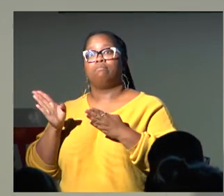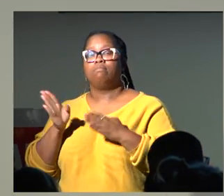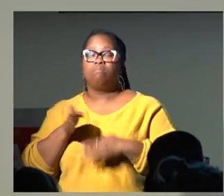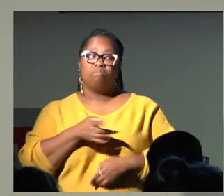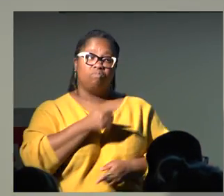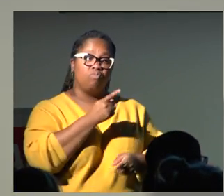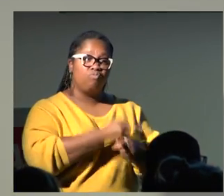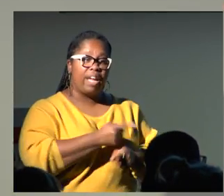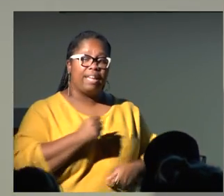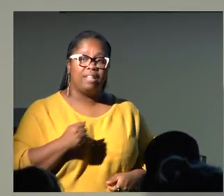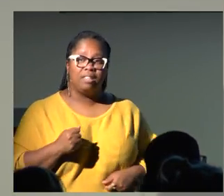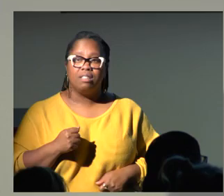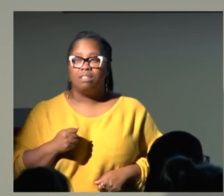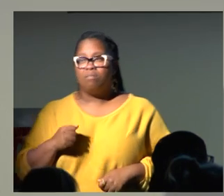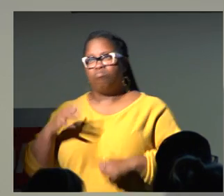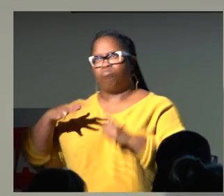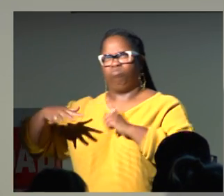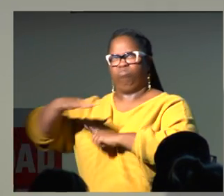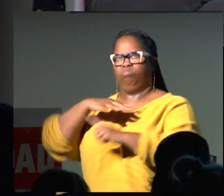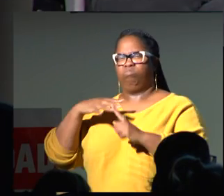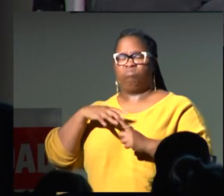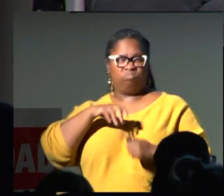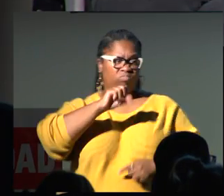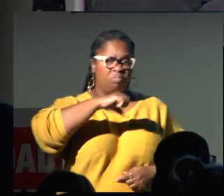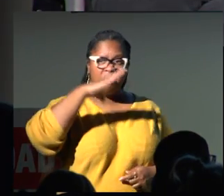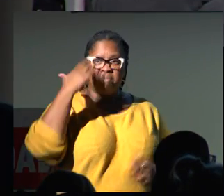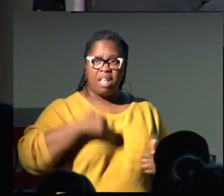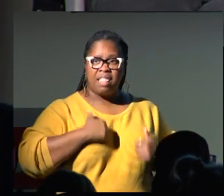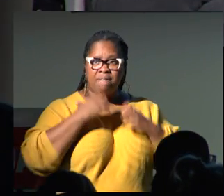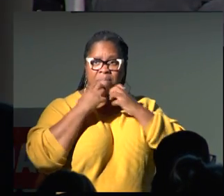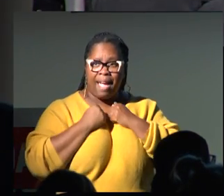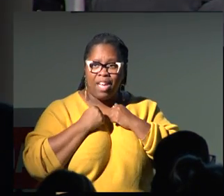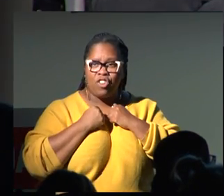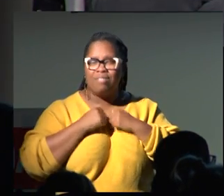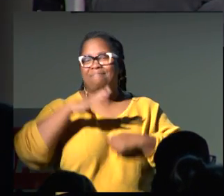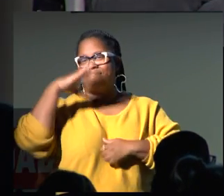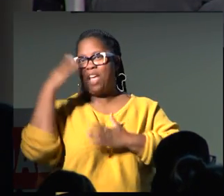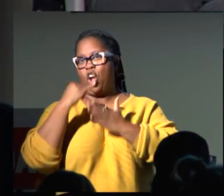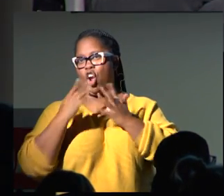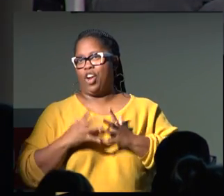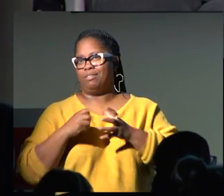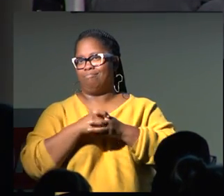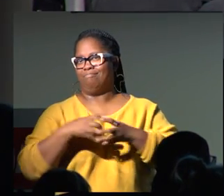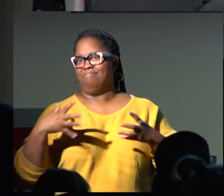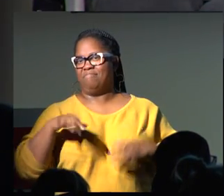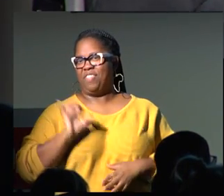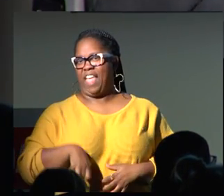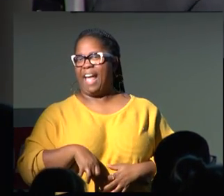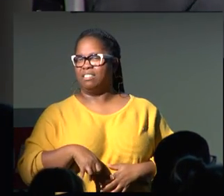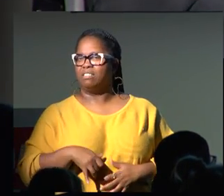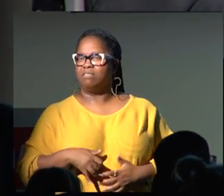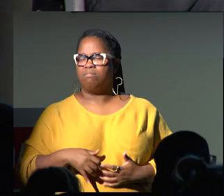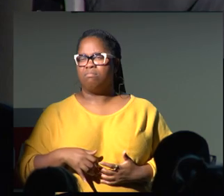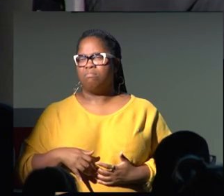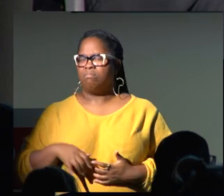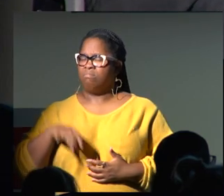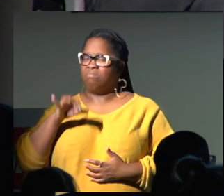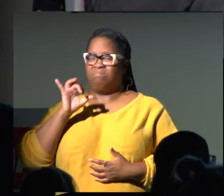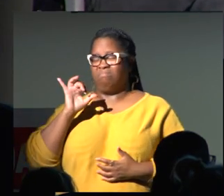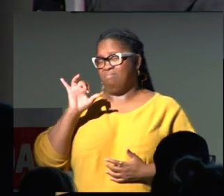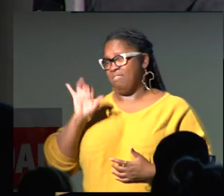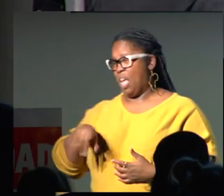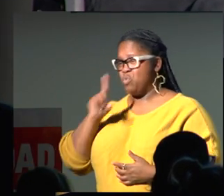course. Black Lives Matter. In the climate. Yeah, Black Lives Matter. Therefore, there's lots of black artists. Yeah, I mean, but that's a reflection. But that's yeah. been that's true of